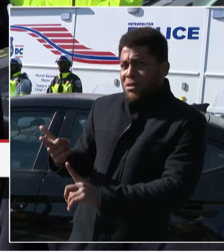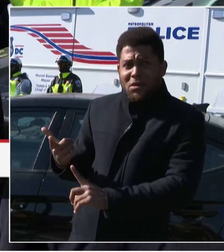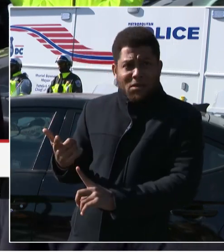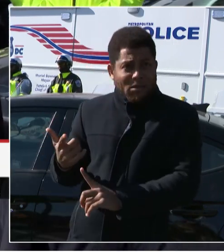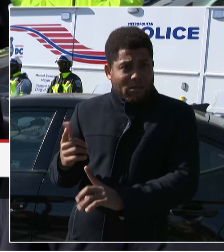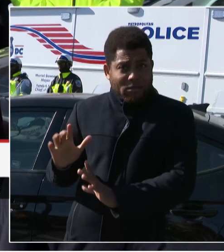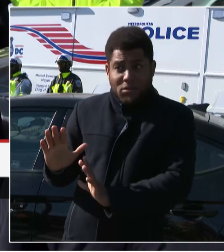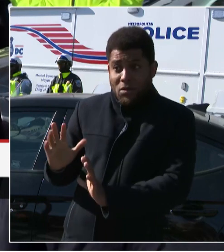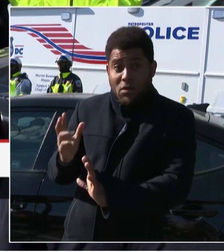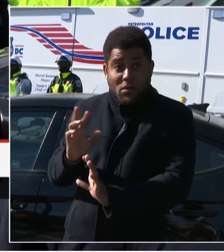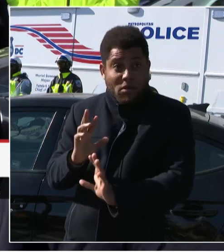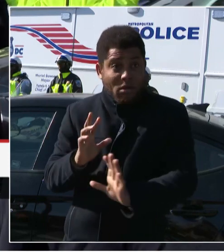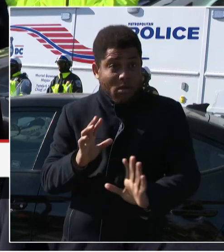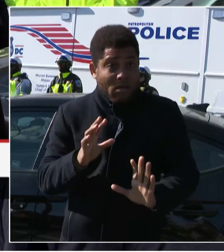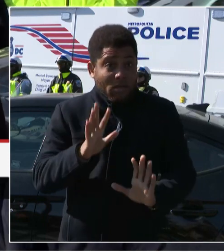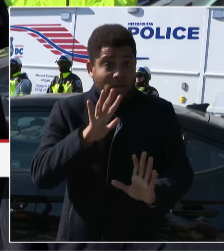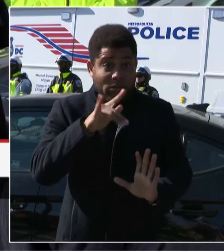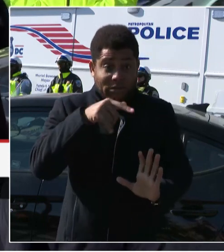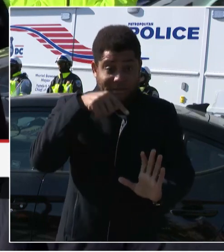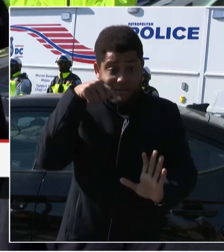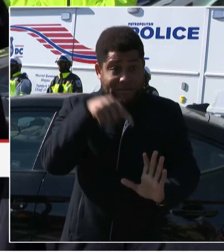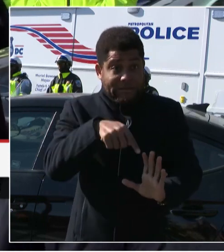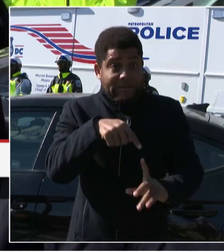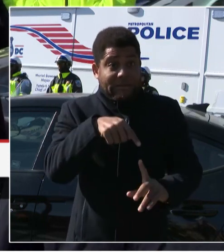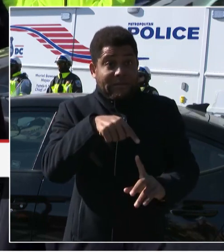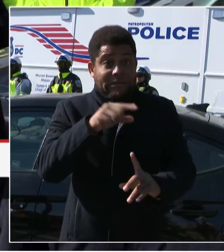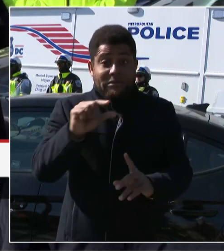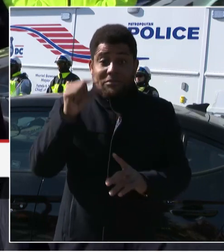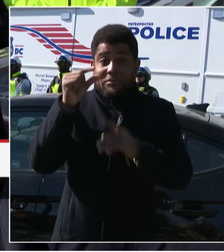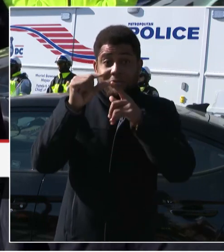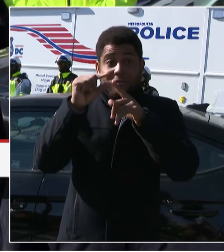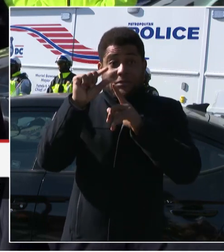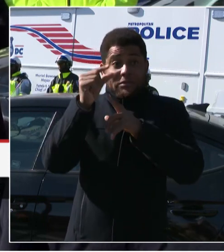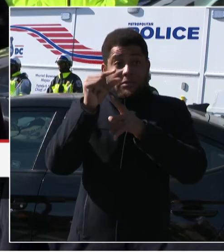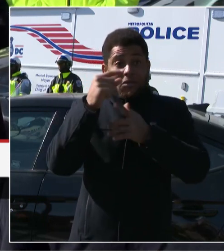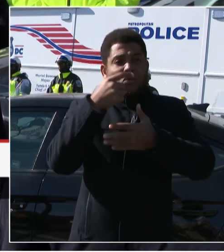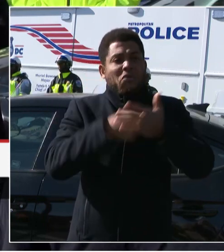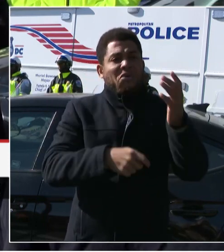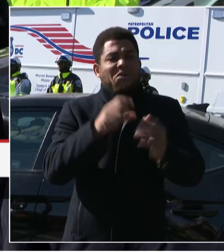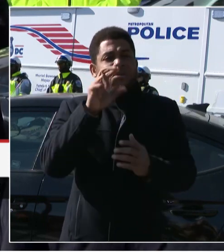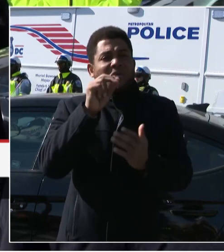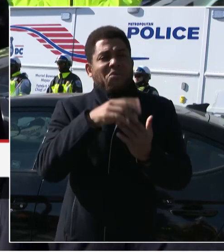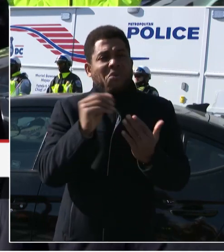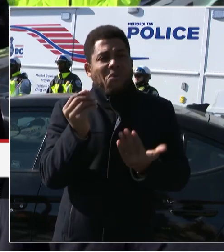These things cost about $30. So while we're focused on